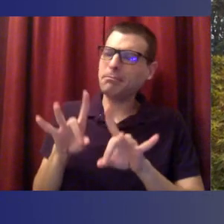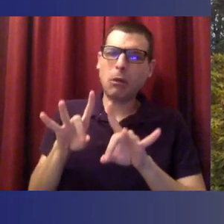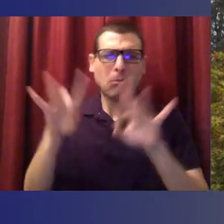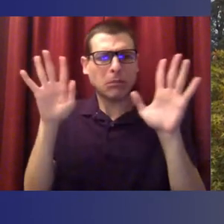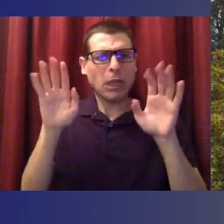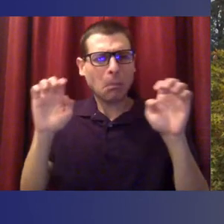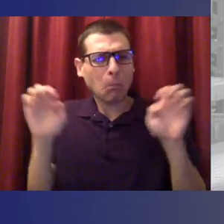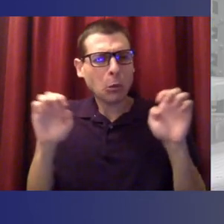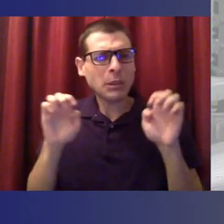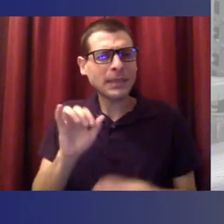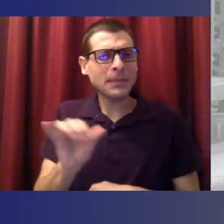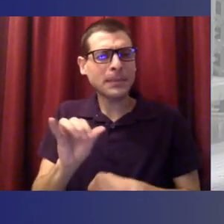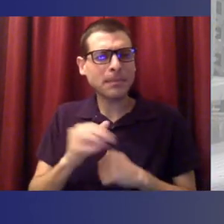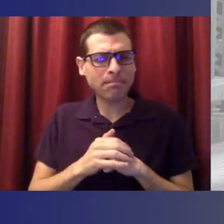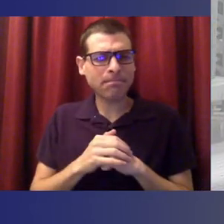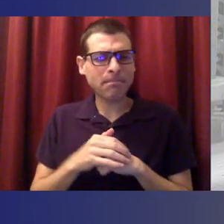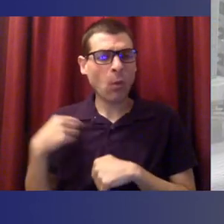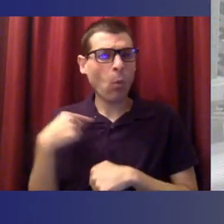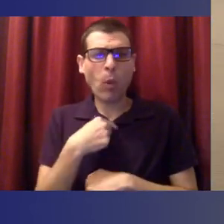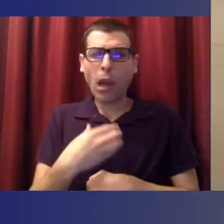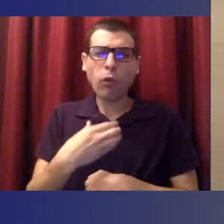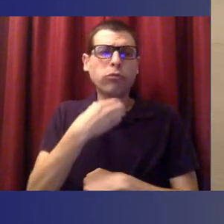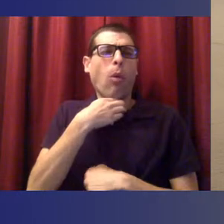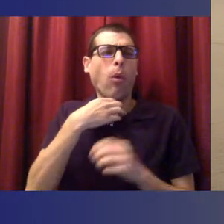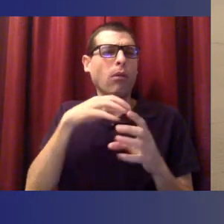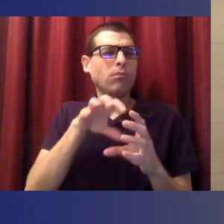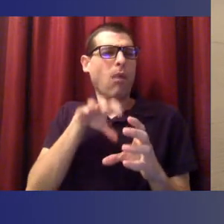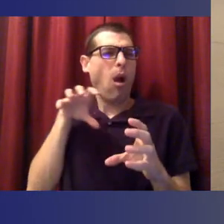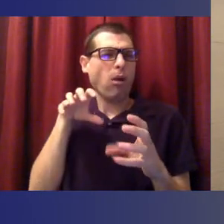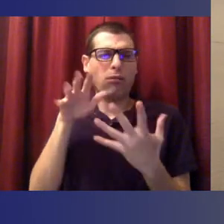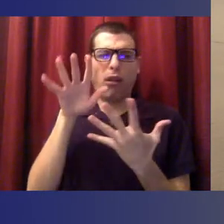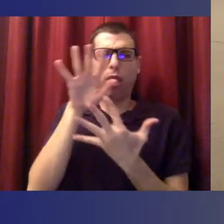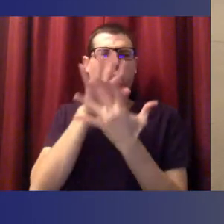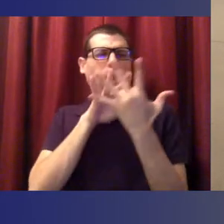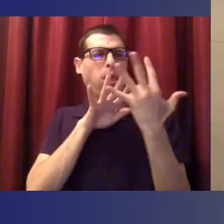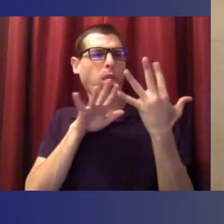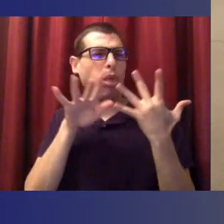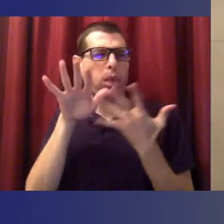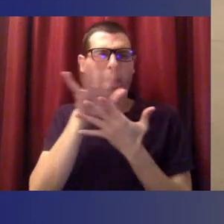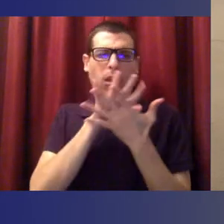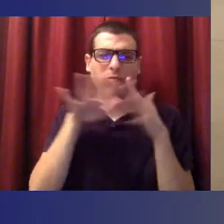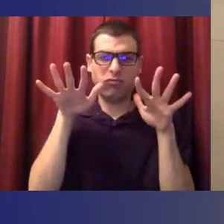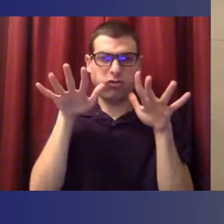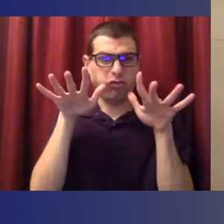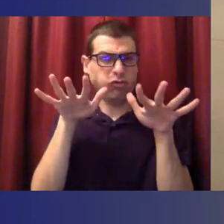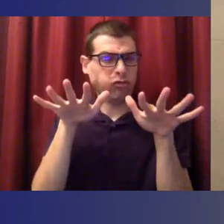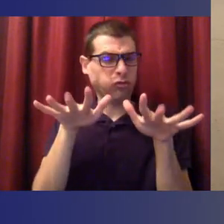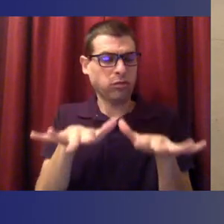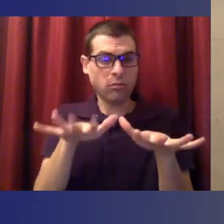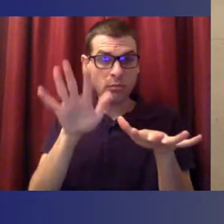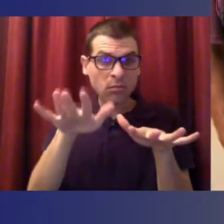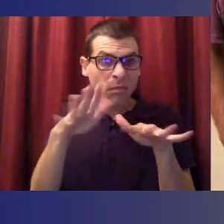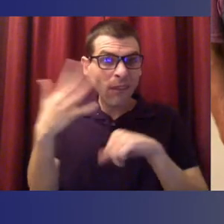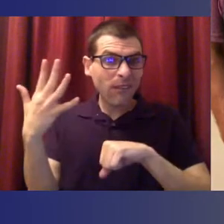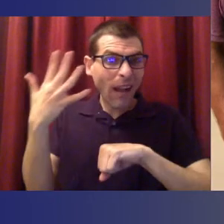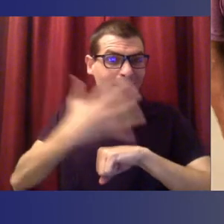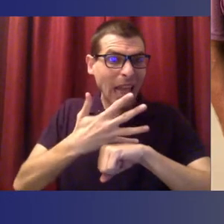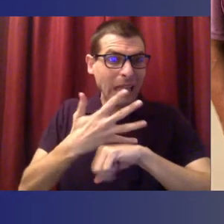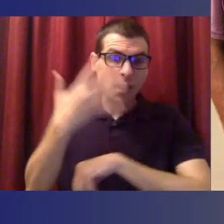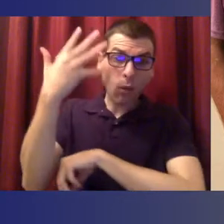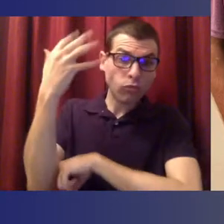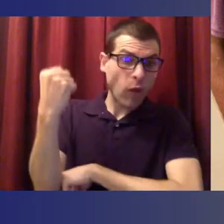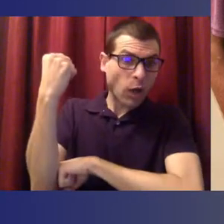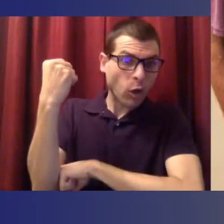We faced choking, toxic smoke that blanketed our community for a record 5 days and